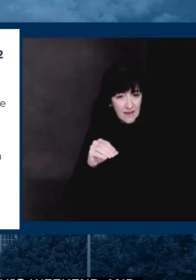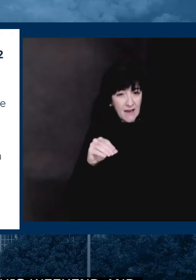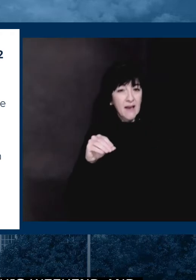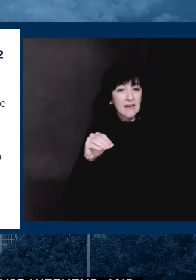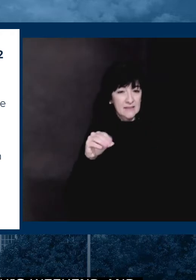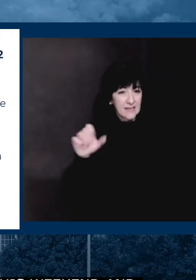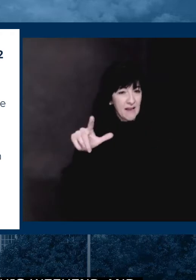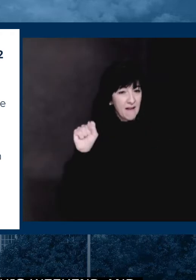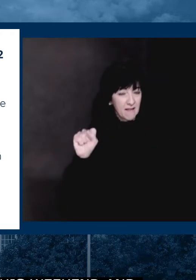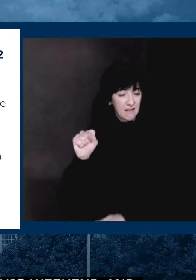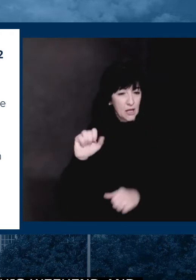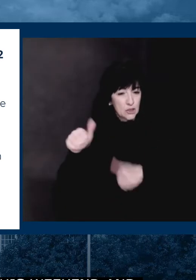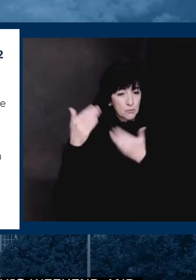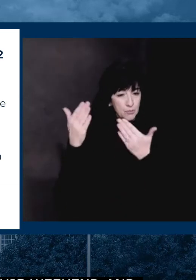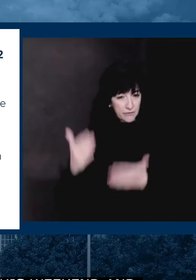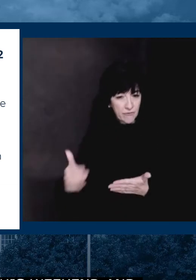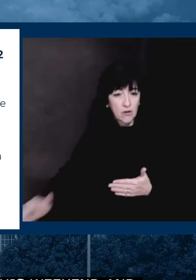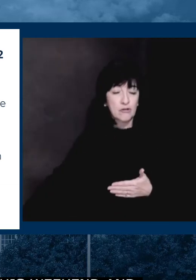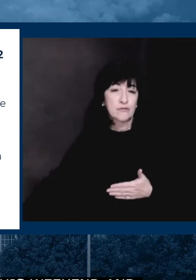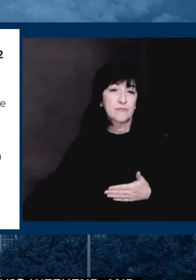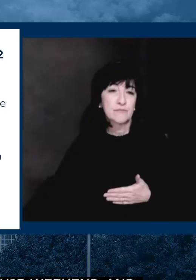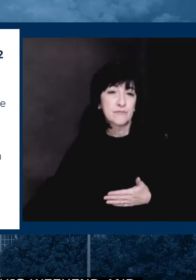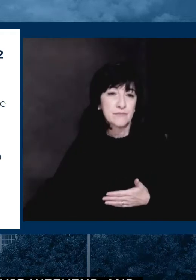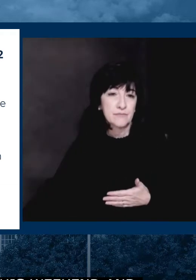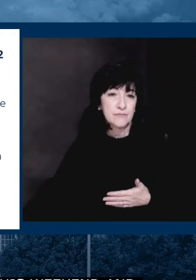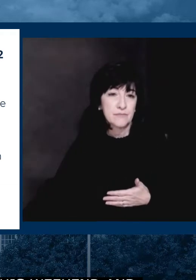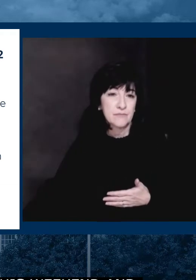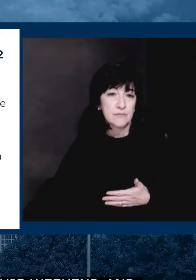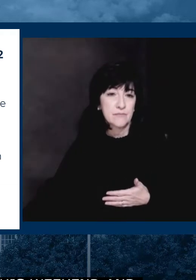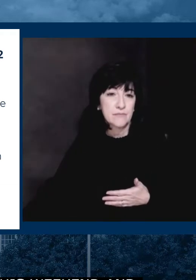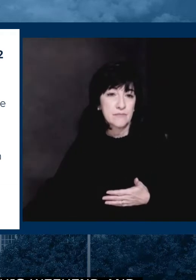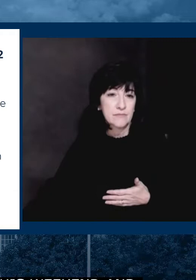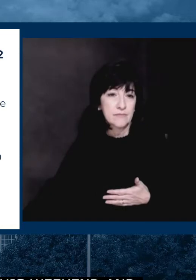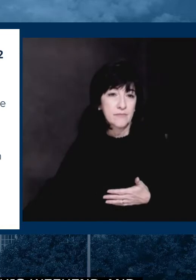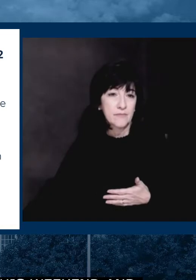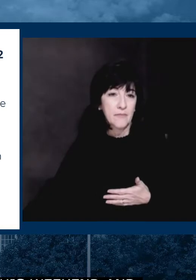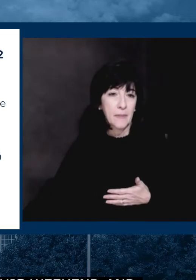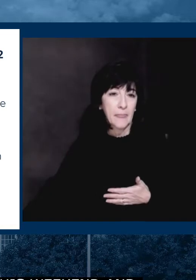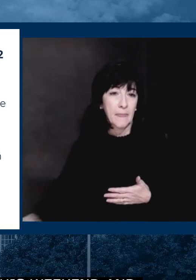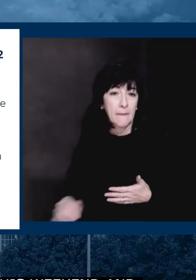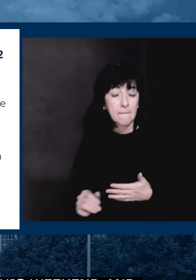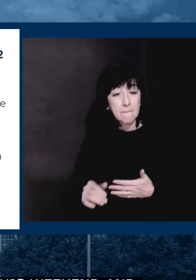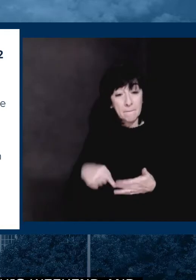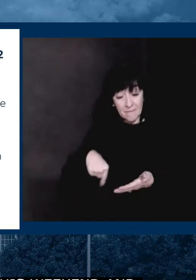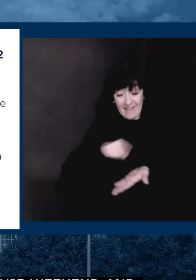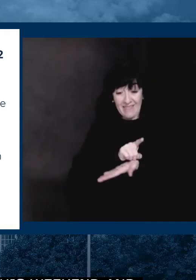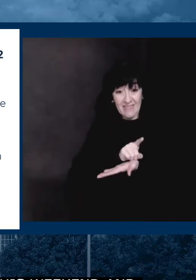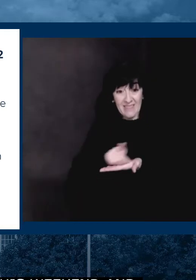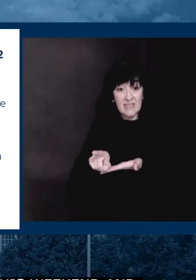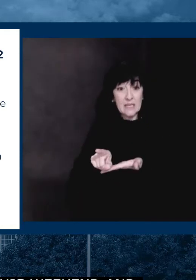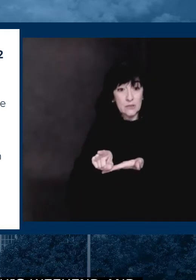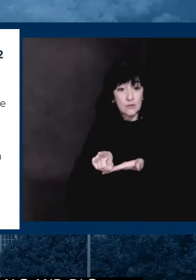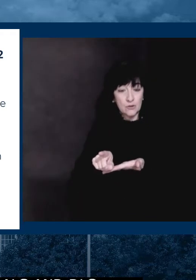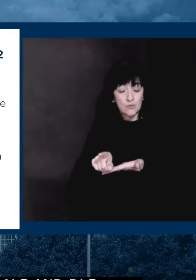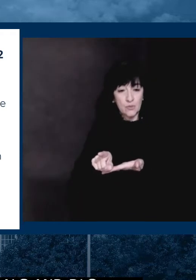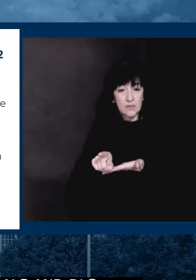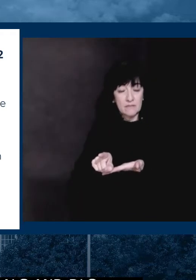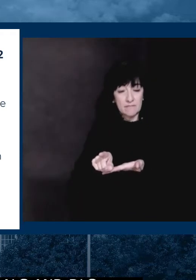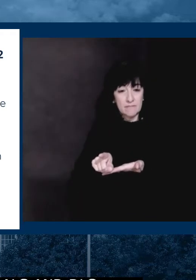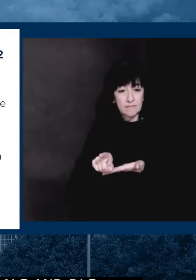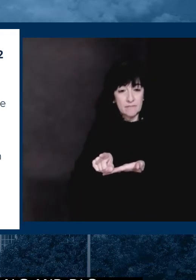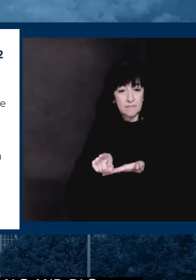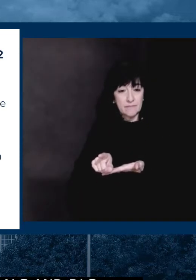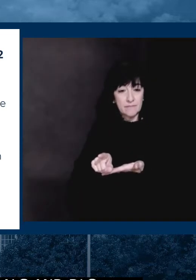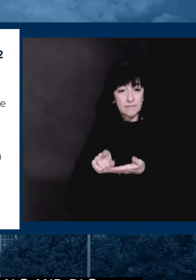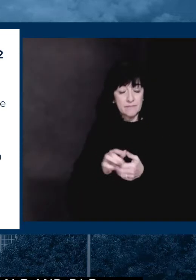we'll see those numbers go up soon. This week for our allotment, we're